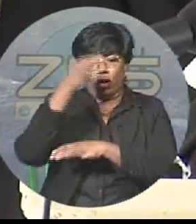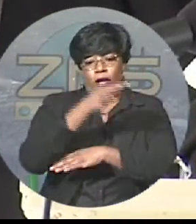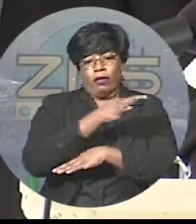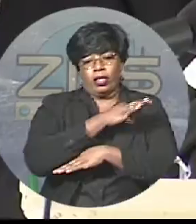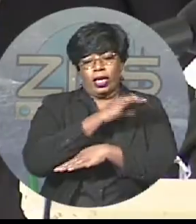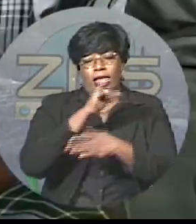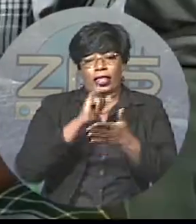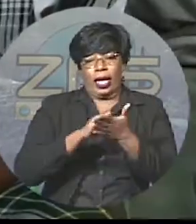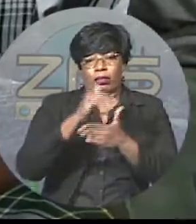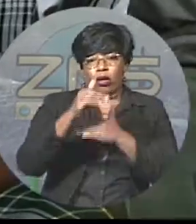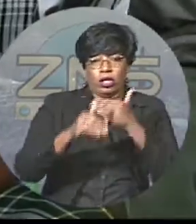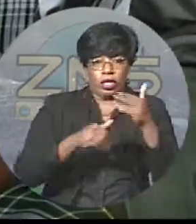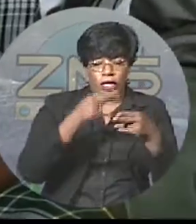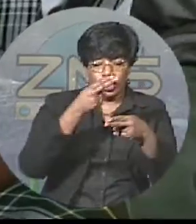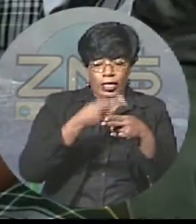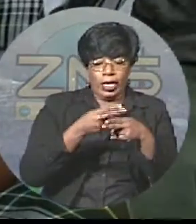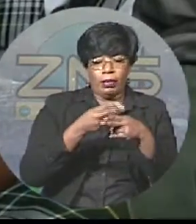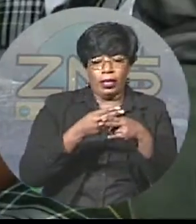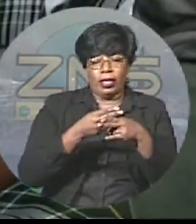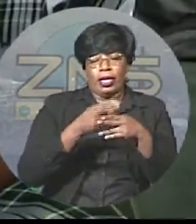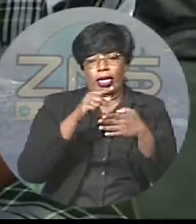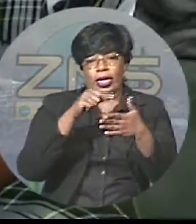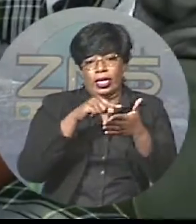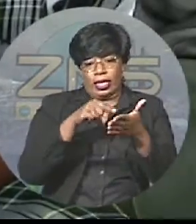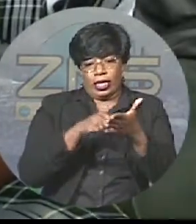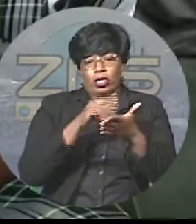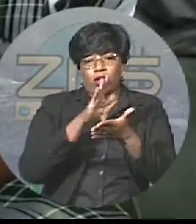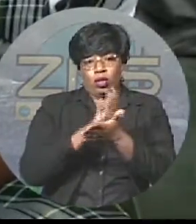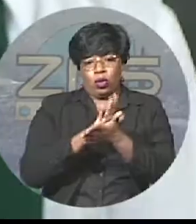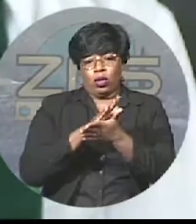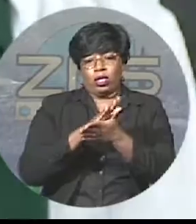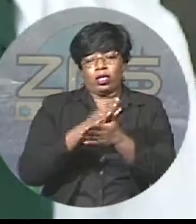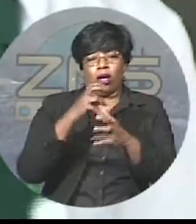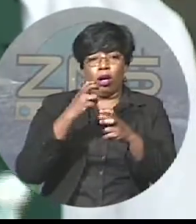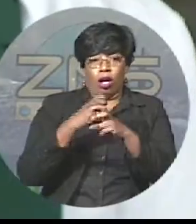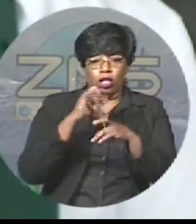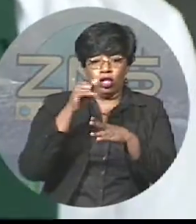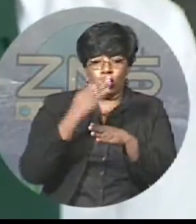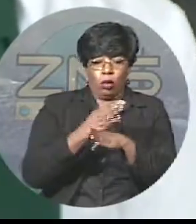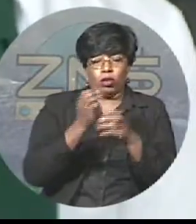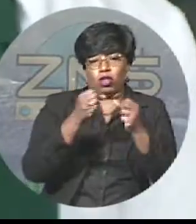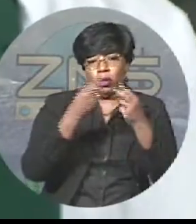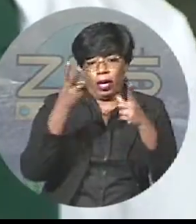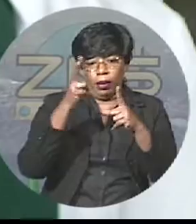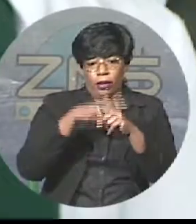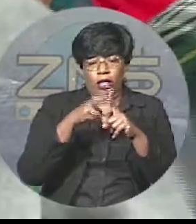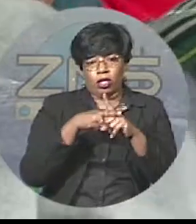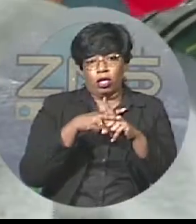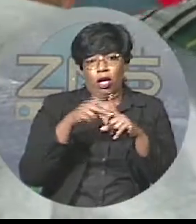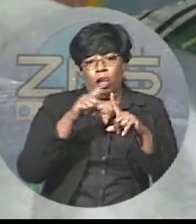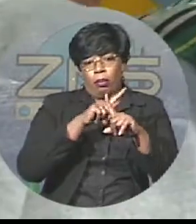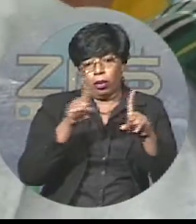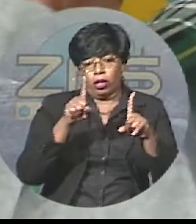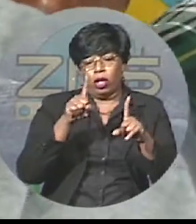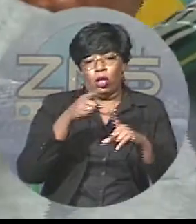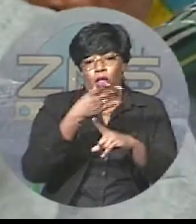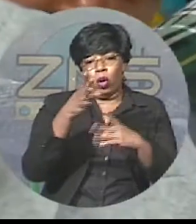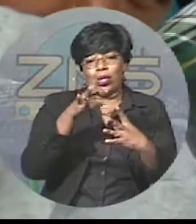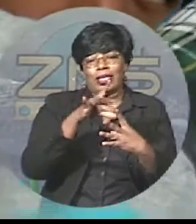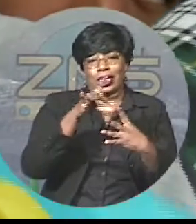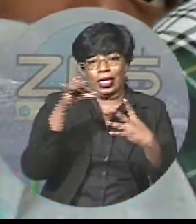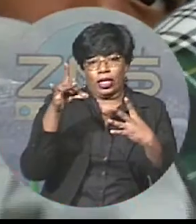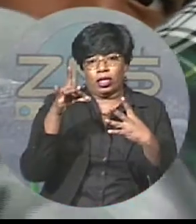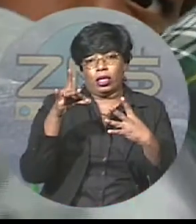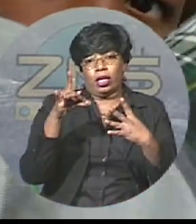the process of renaming the school is a strenuous task. He says there are so many applicants, but those selected are the persons